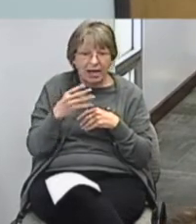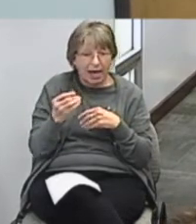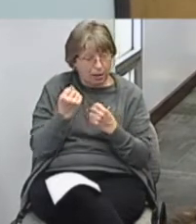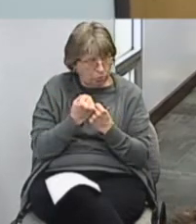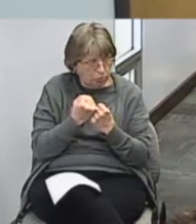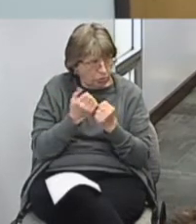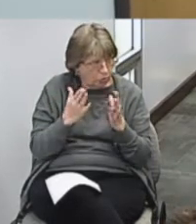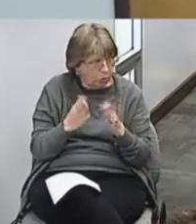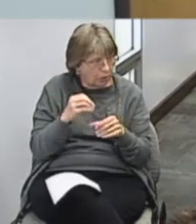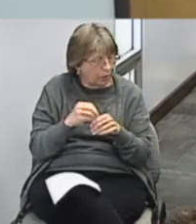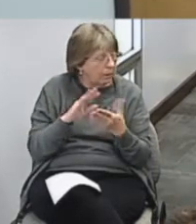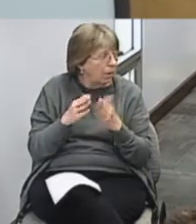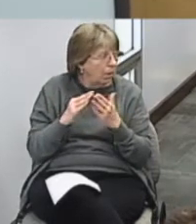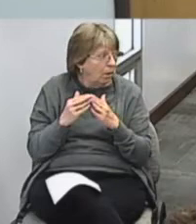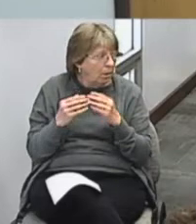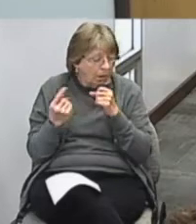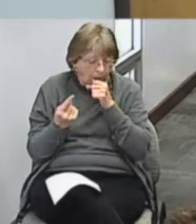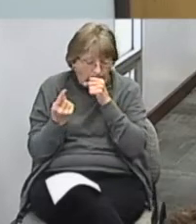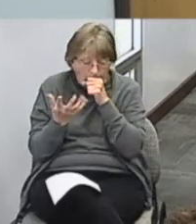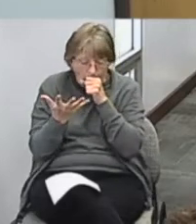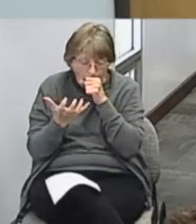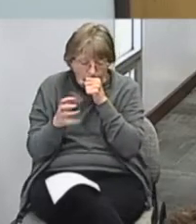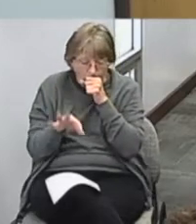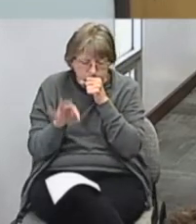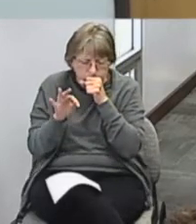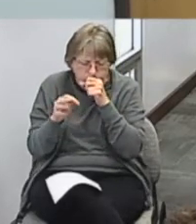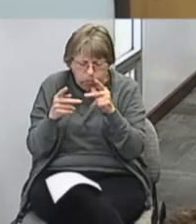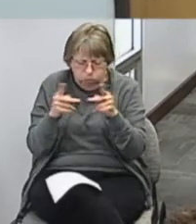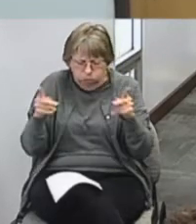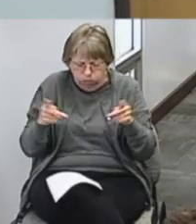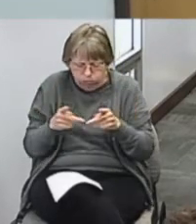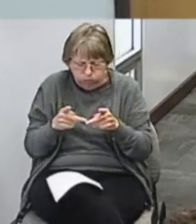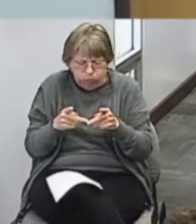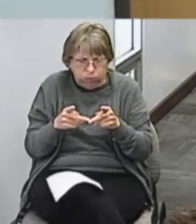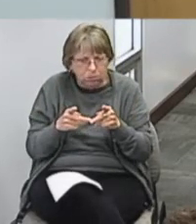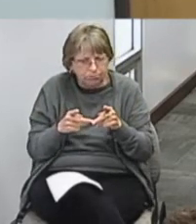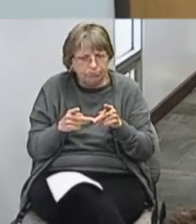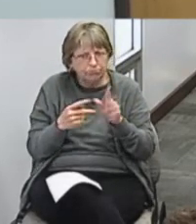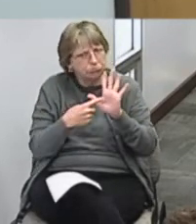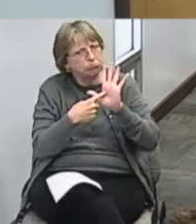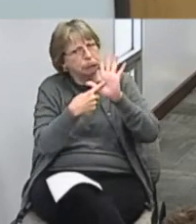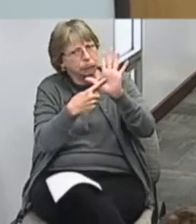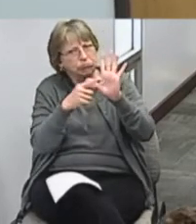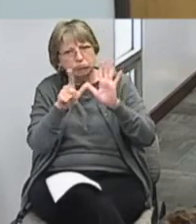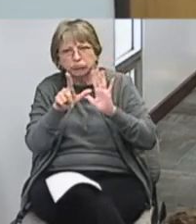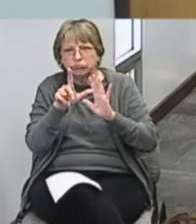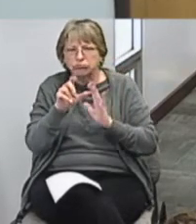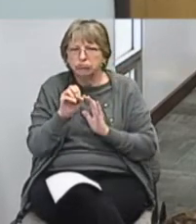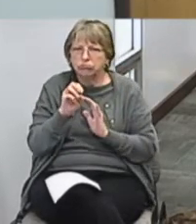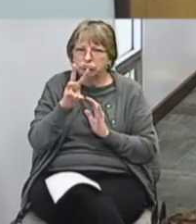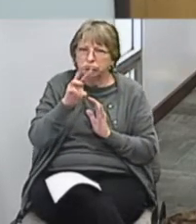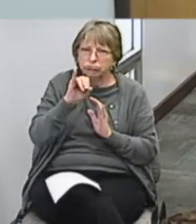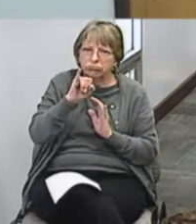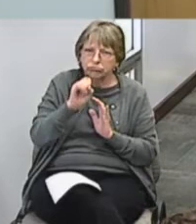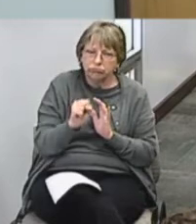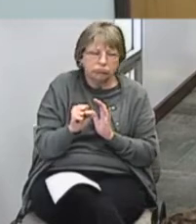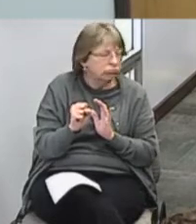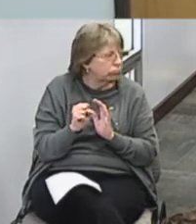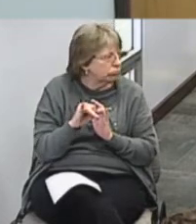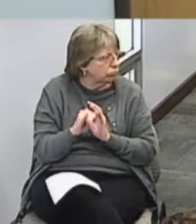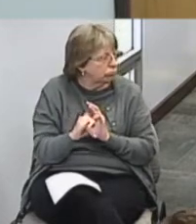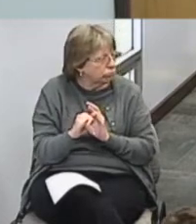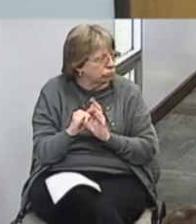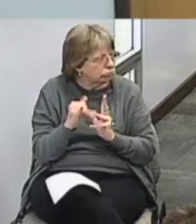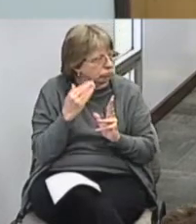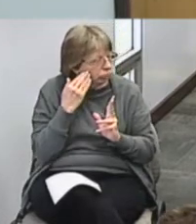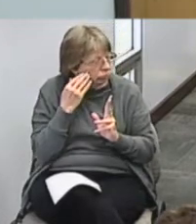community, have always wanted to find a place to recognize Mr. Lewis. And that